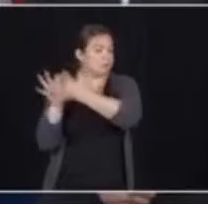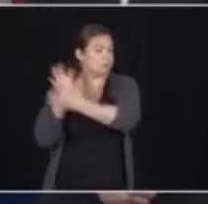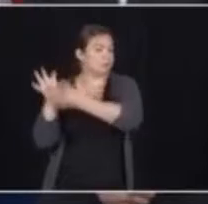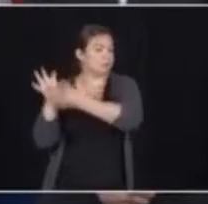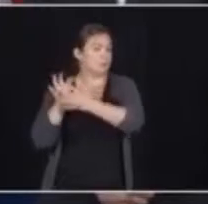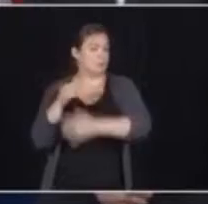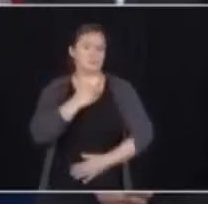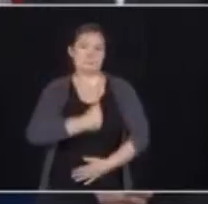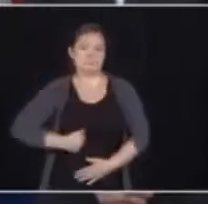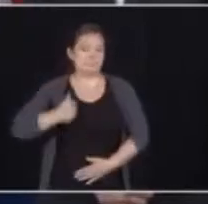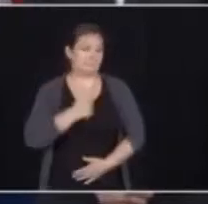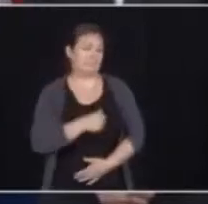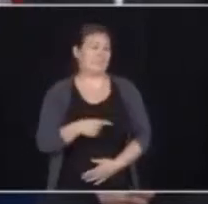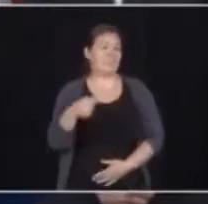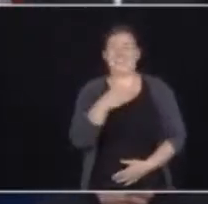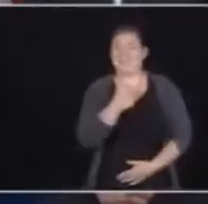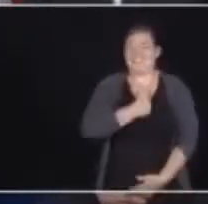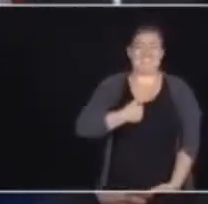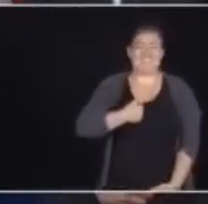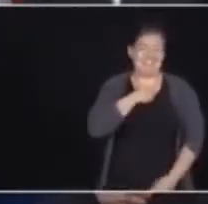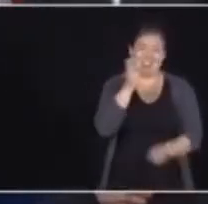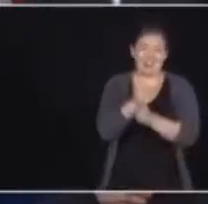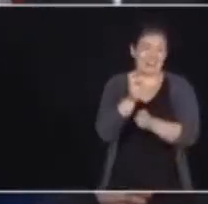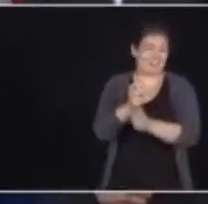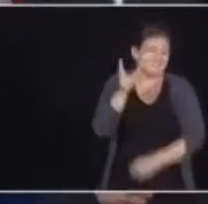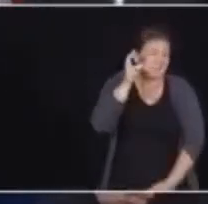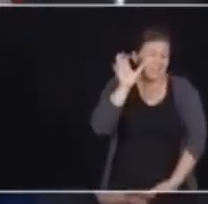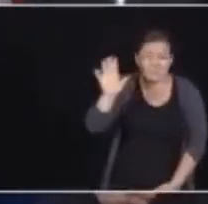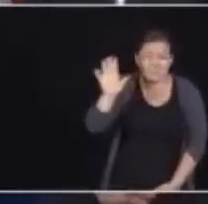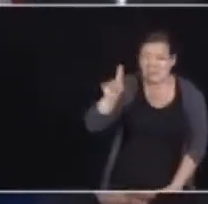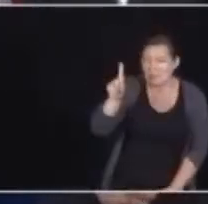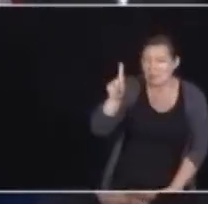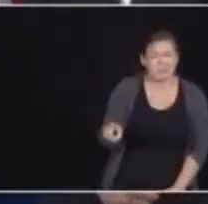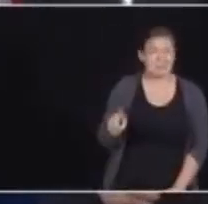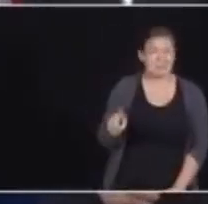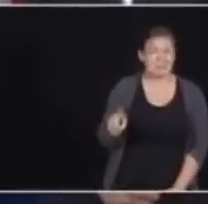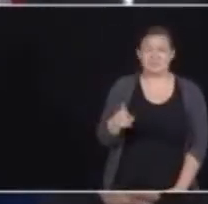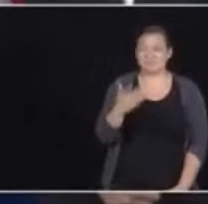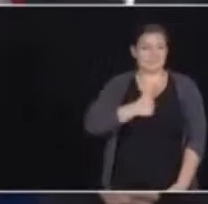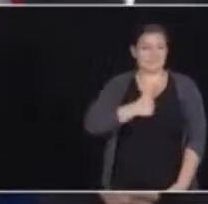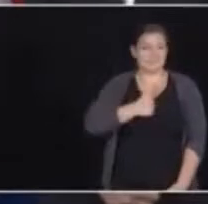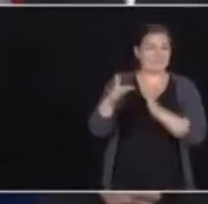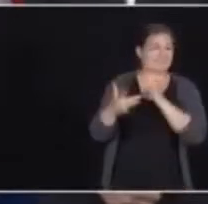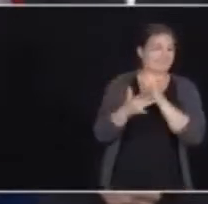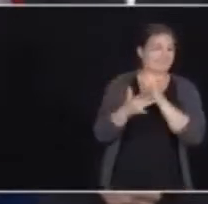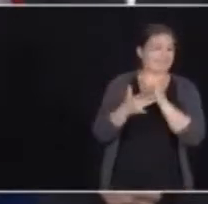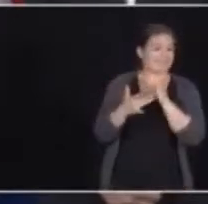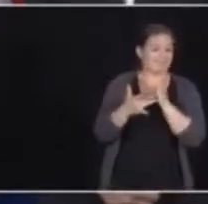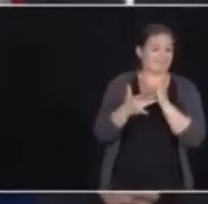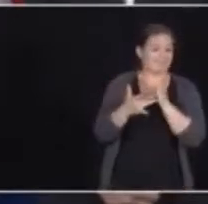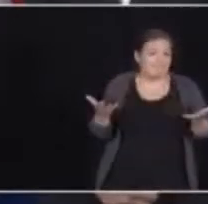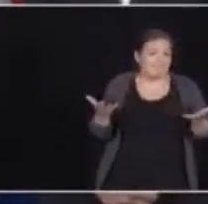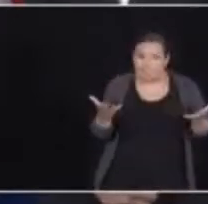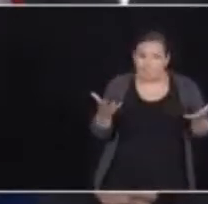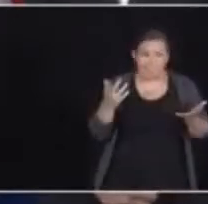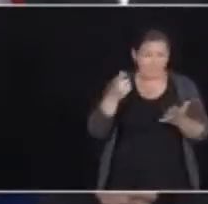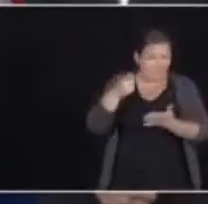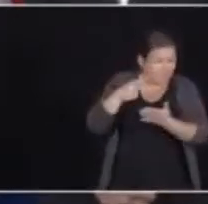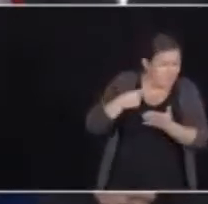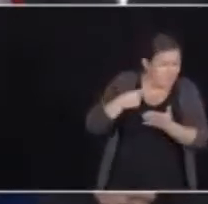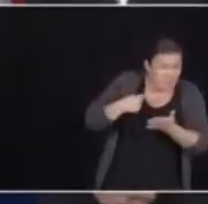we're a little muffled on that question. I apologize. I couldn't really hear that. But what are we going to do for long-term